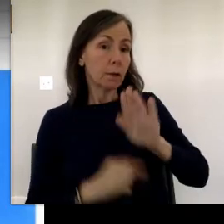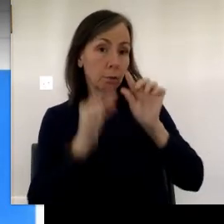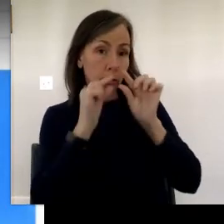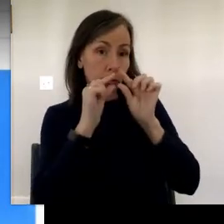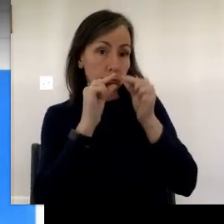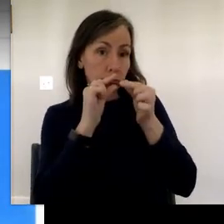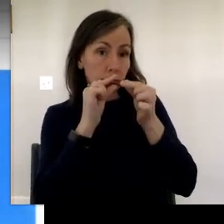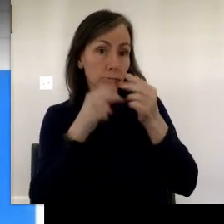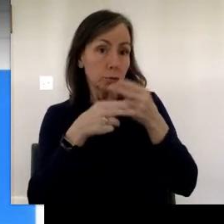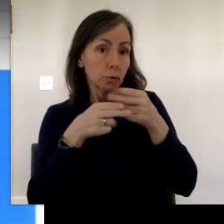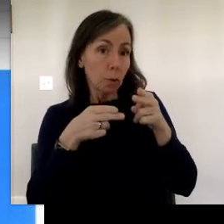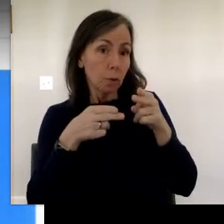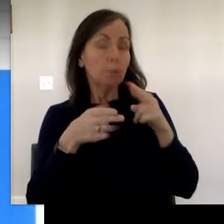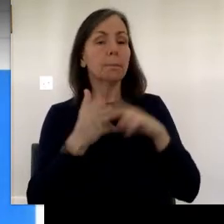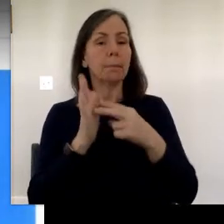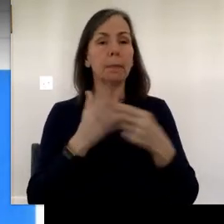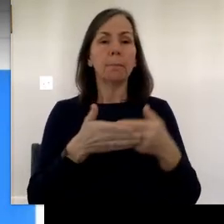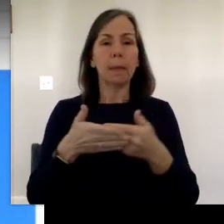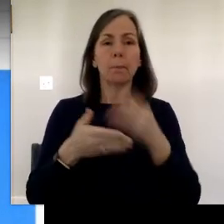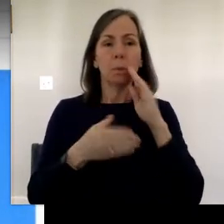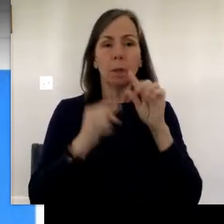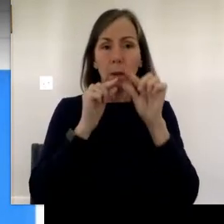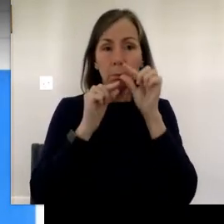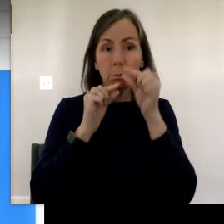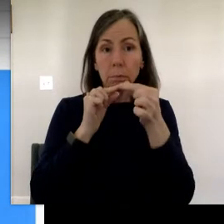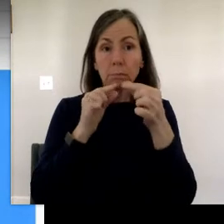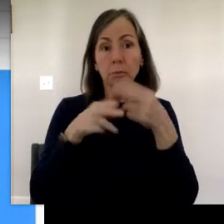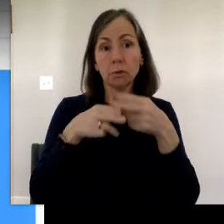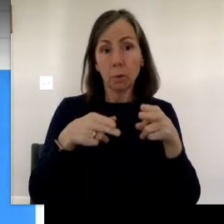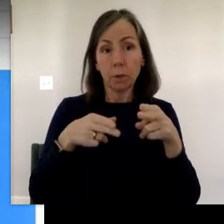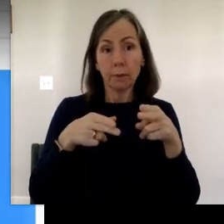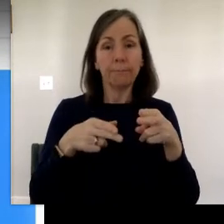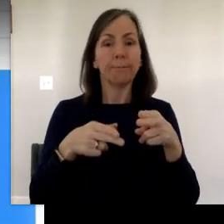Second, there is overproduction of offspring.